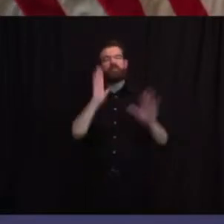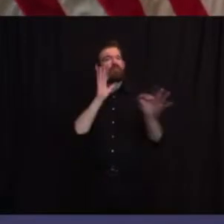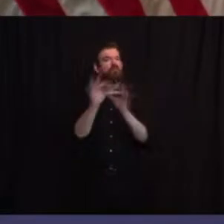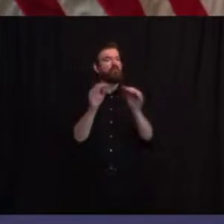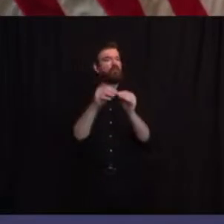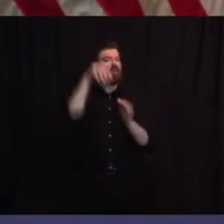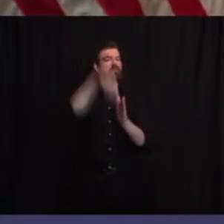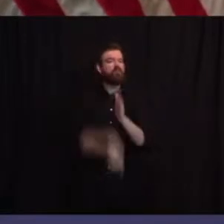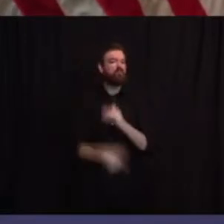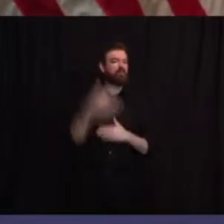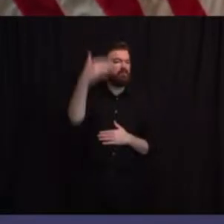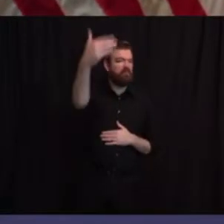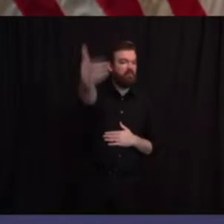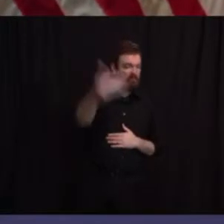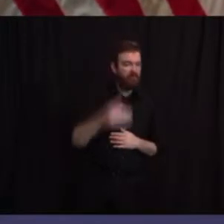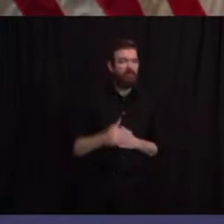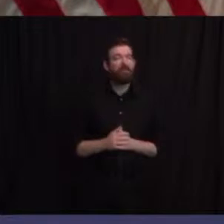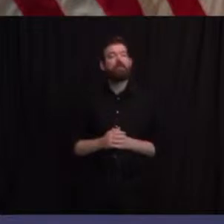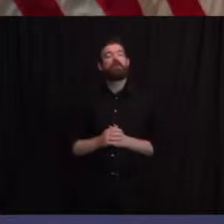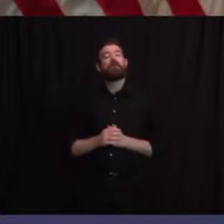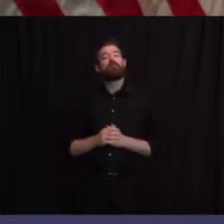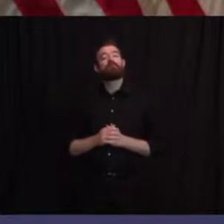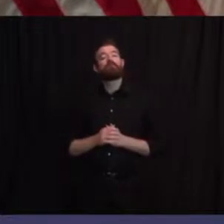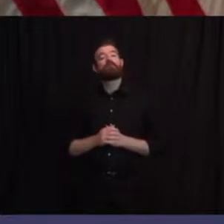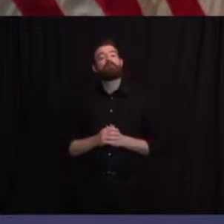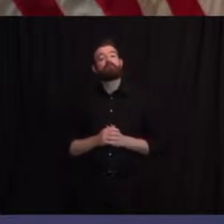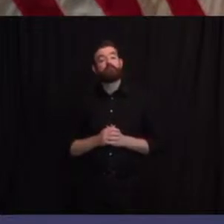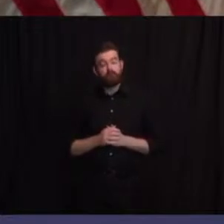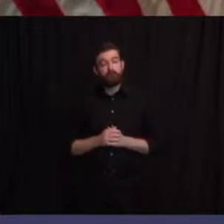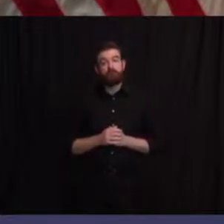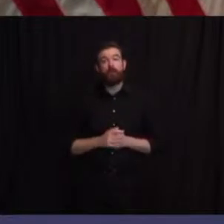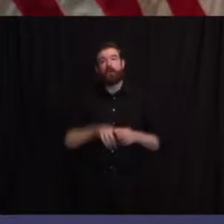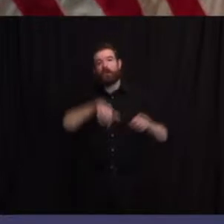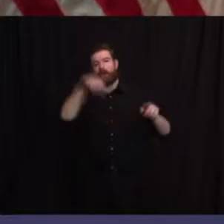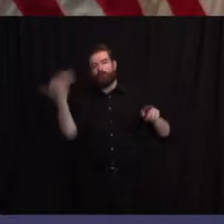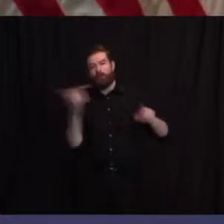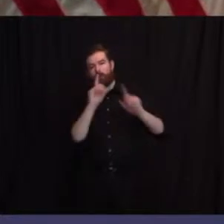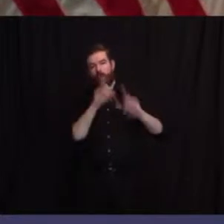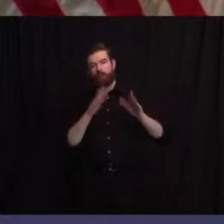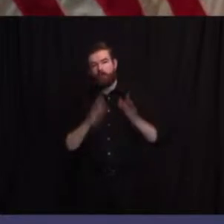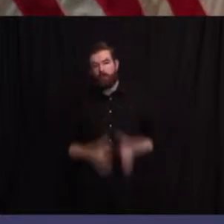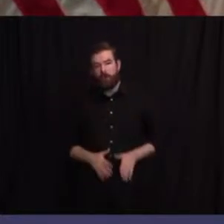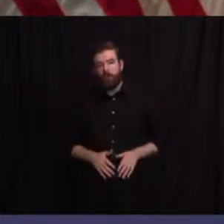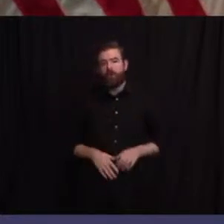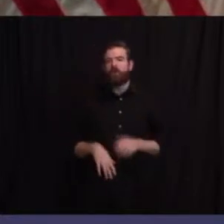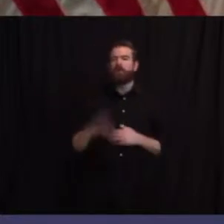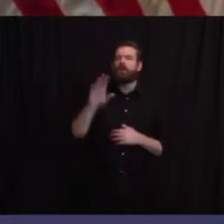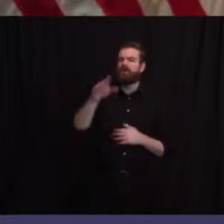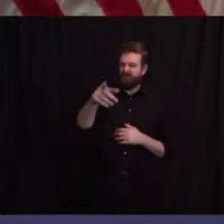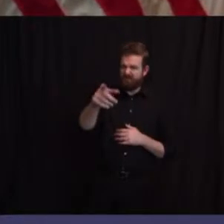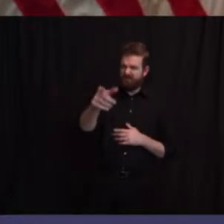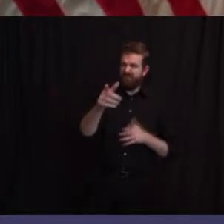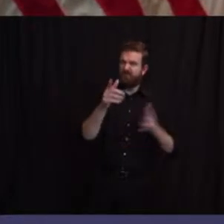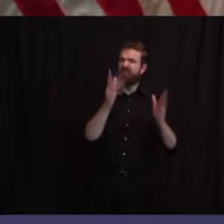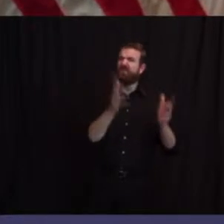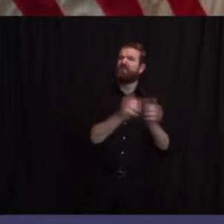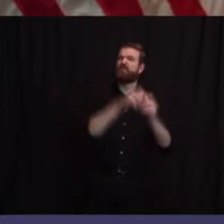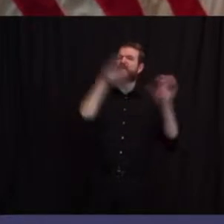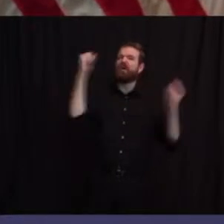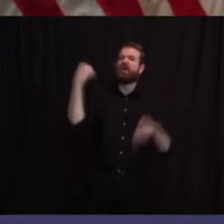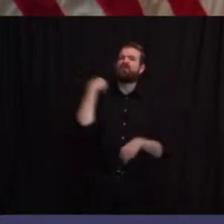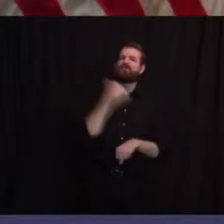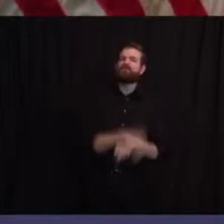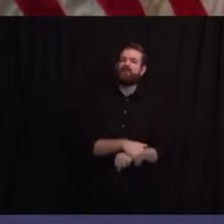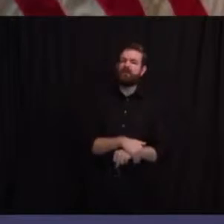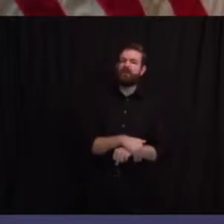president last night, who initiated the conversation and what did you discuss? did you get any sense of support for